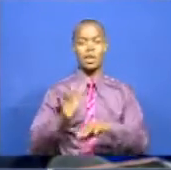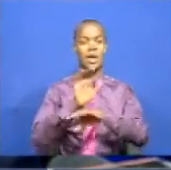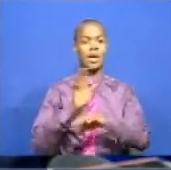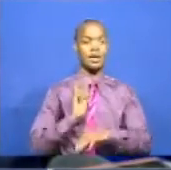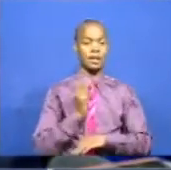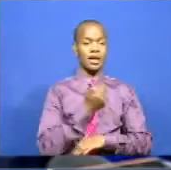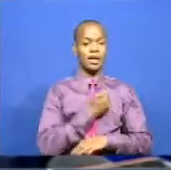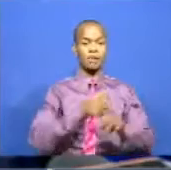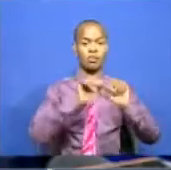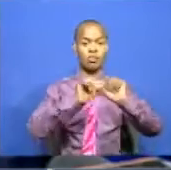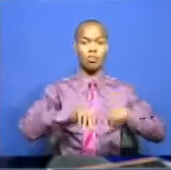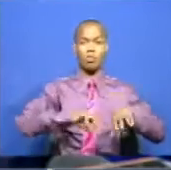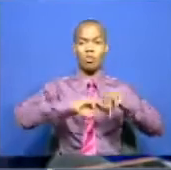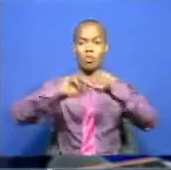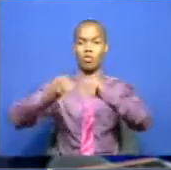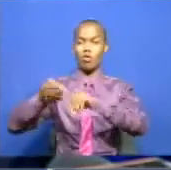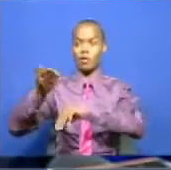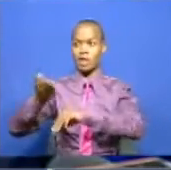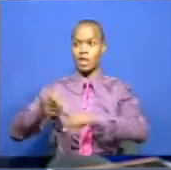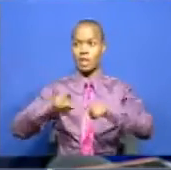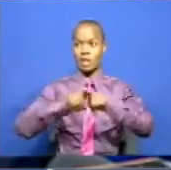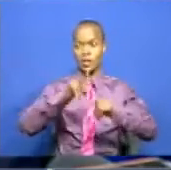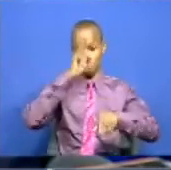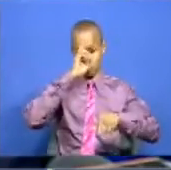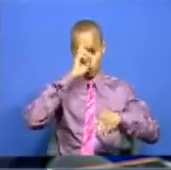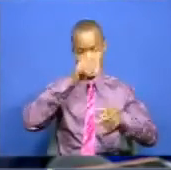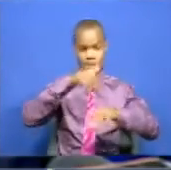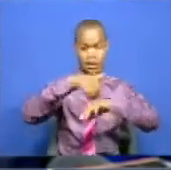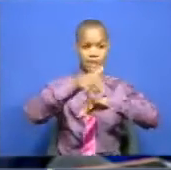there, we have moved our policing